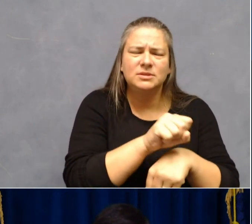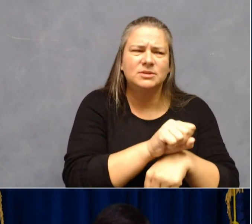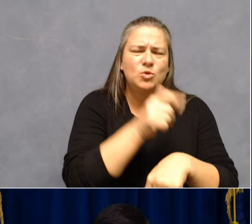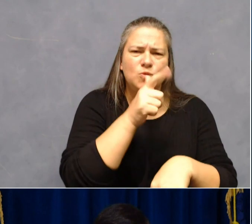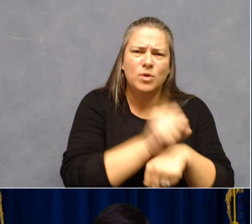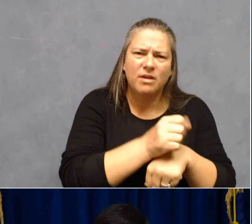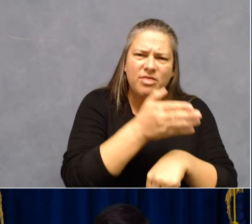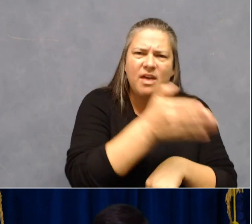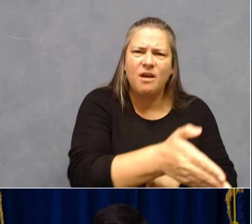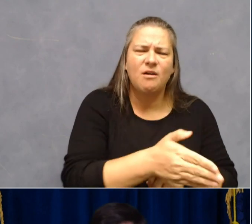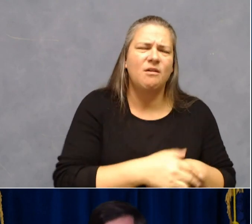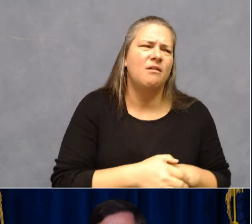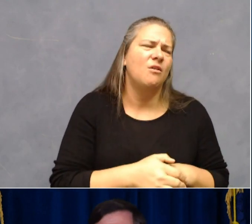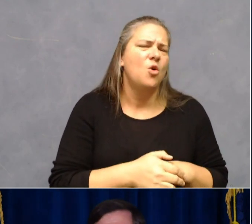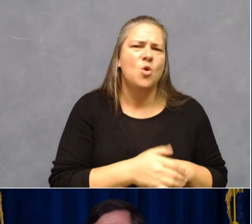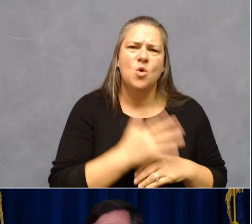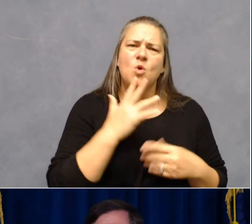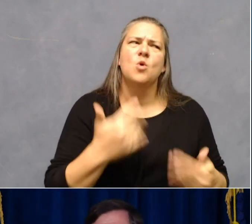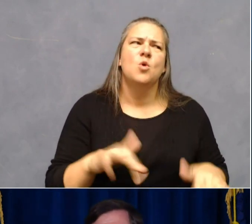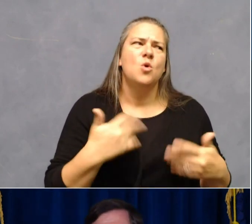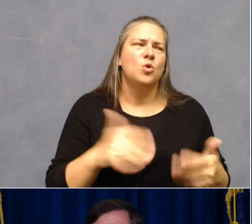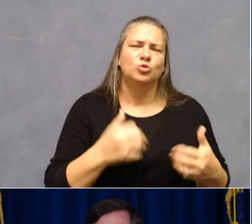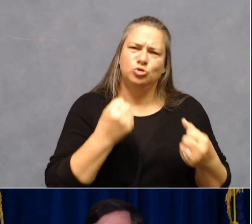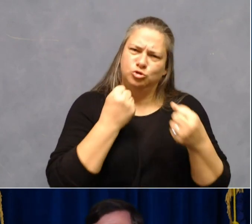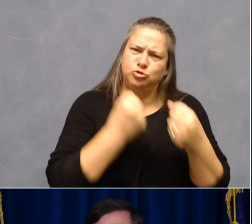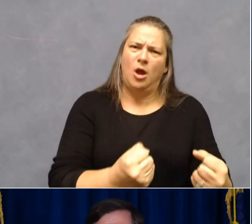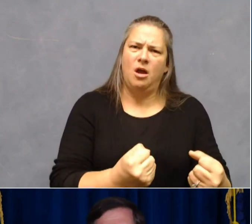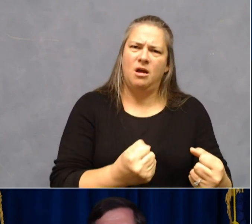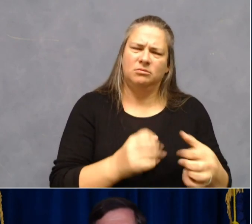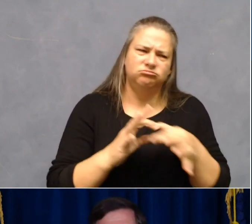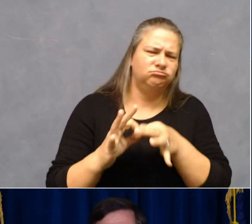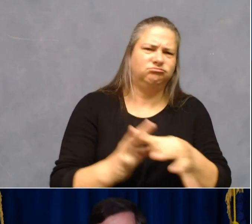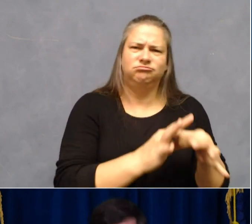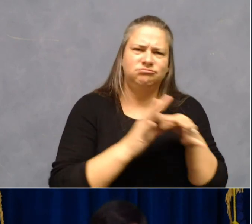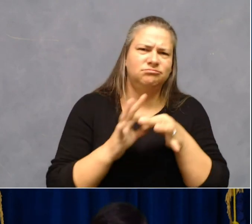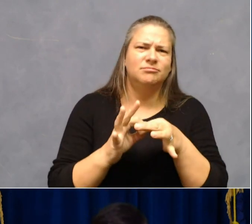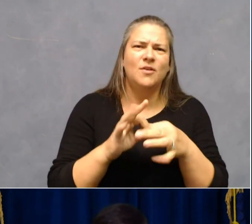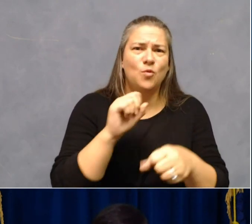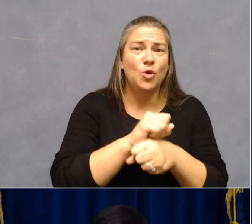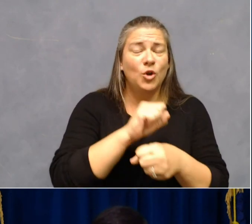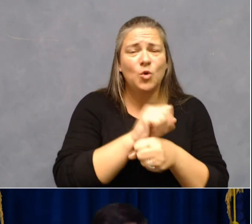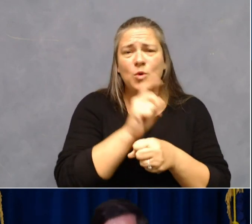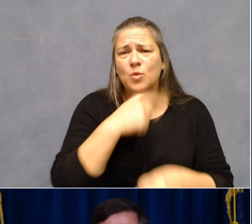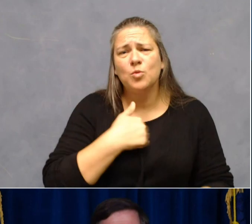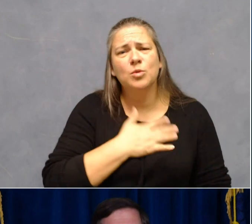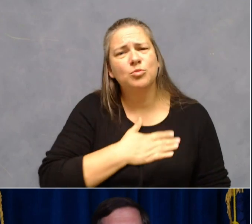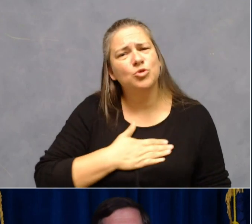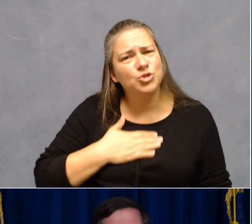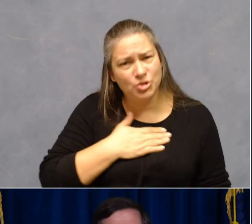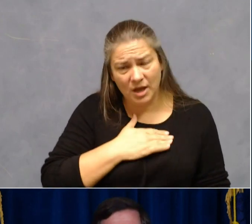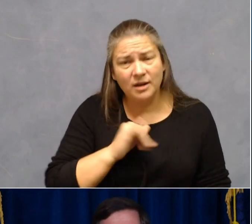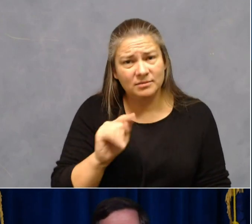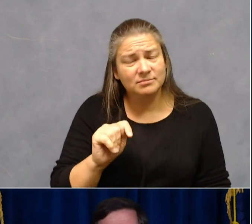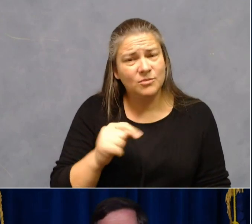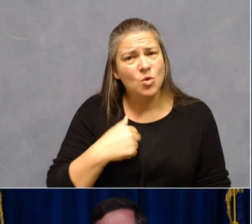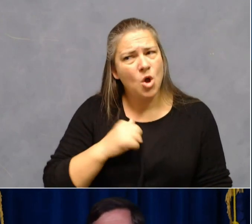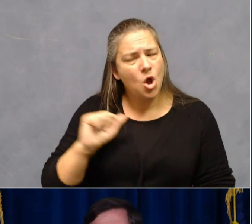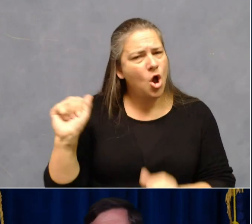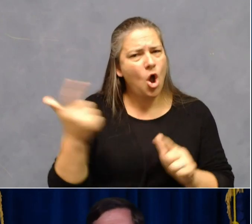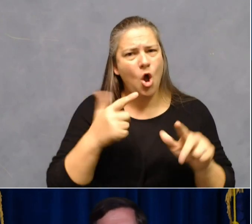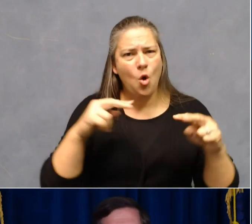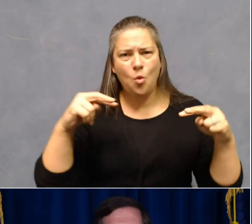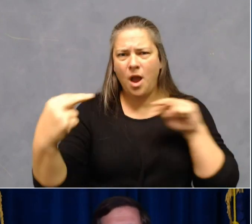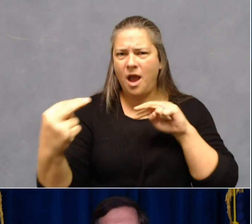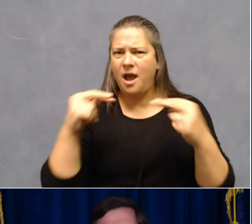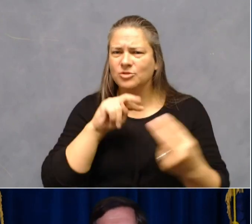the strong union of workers that are out there who we greatly appreciate. And we all want to look out for each other's safety during